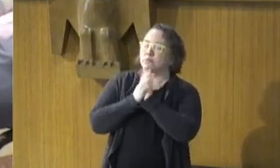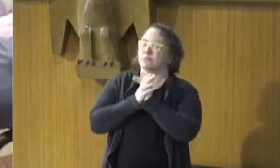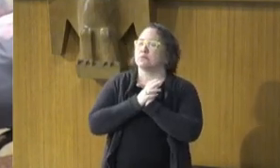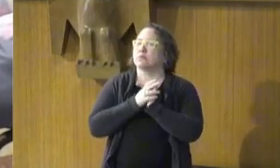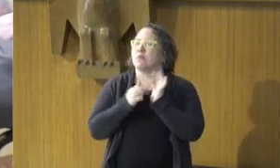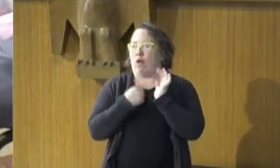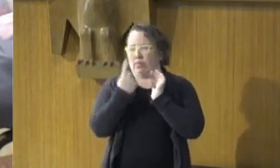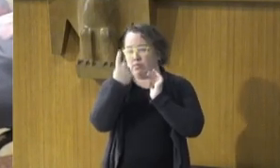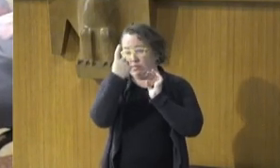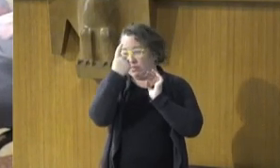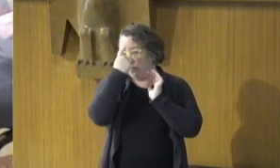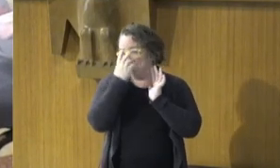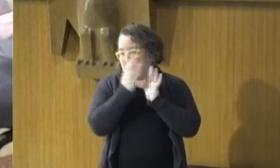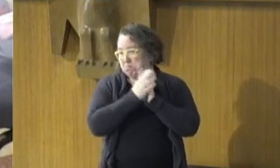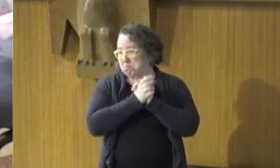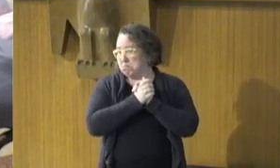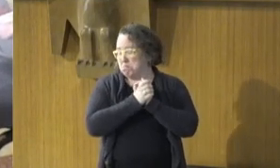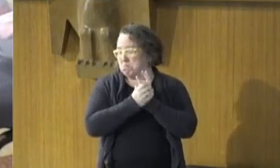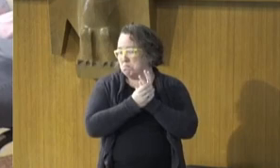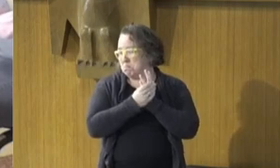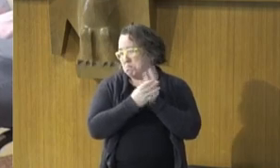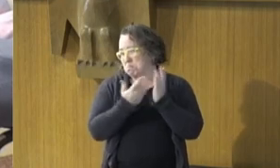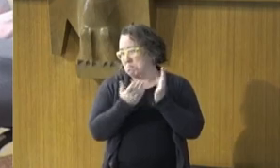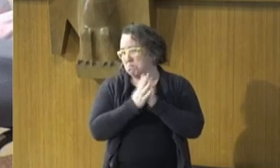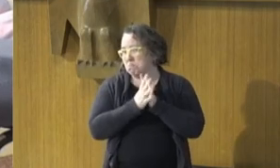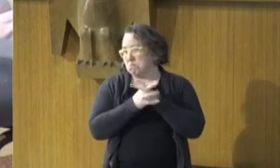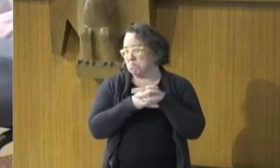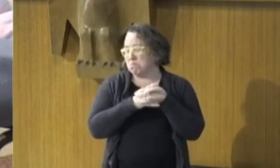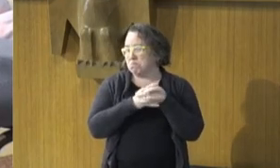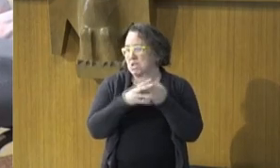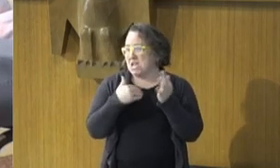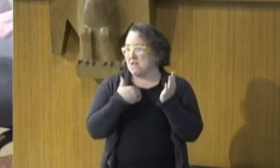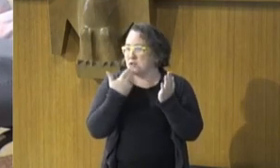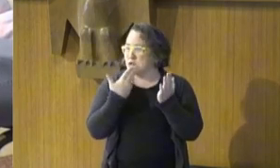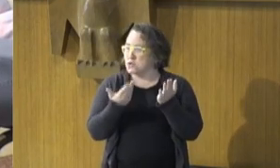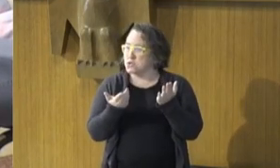I think there's a way to do this that is